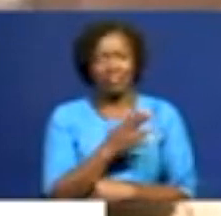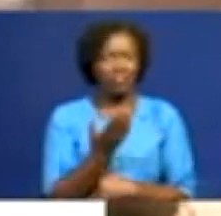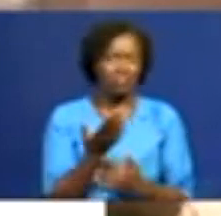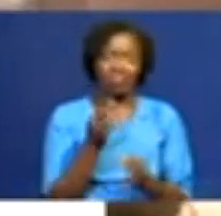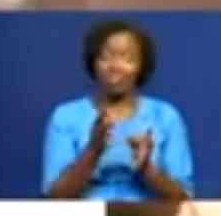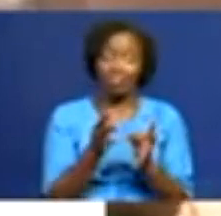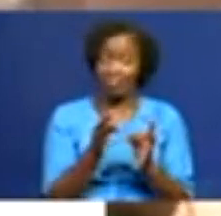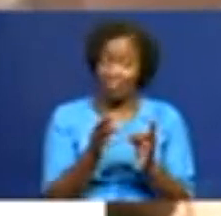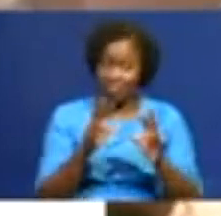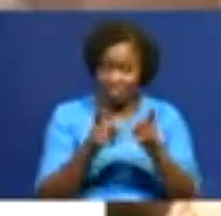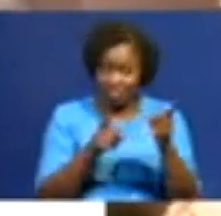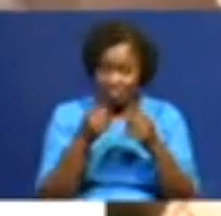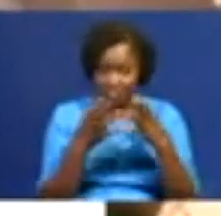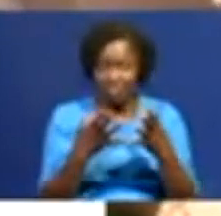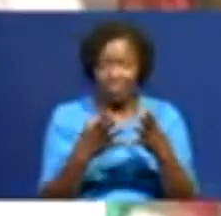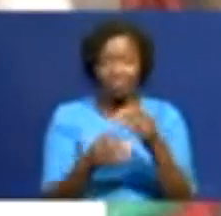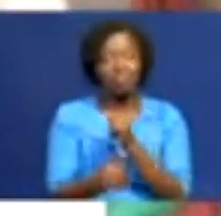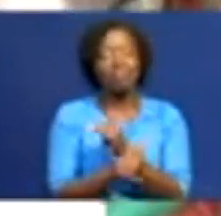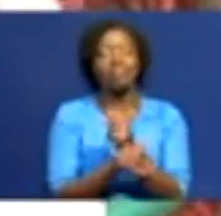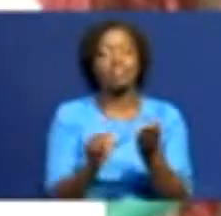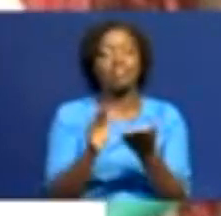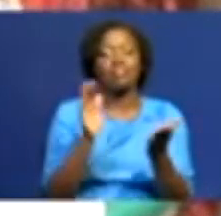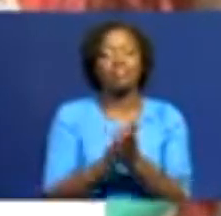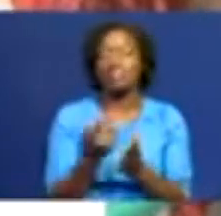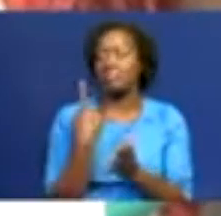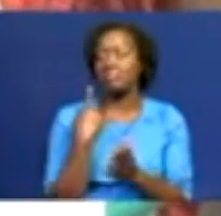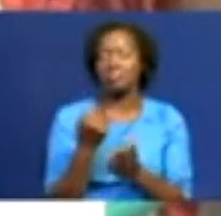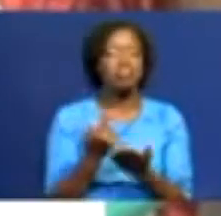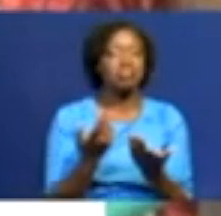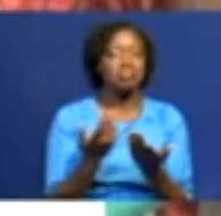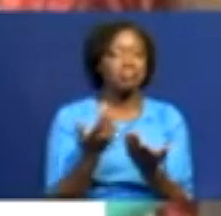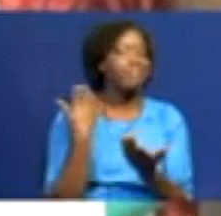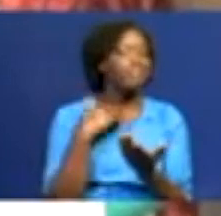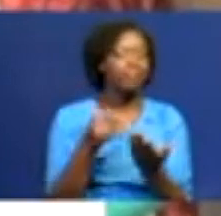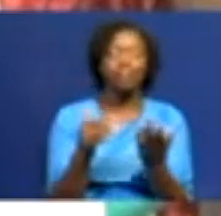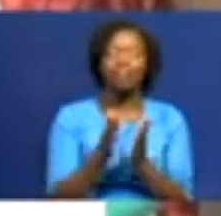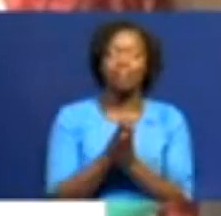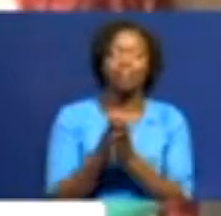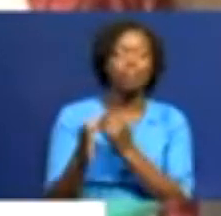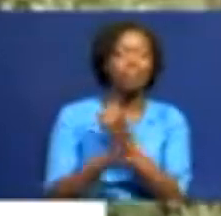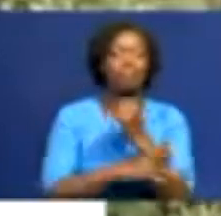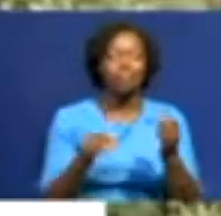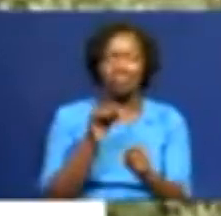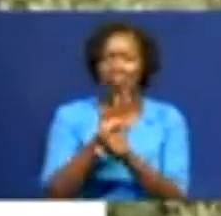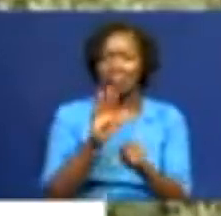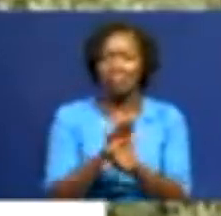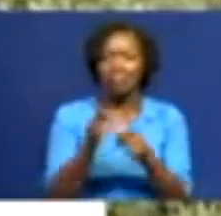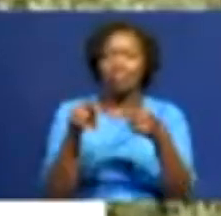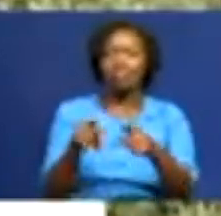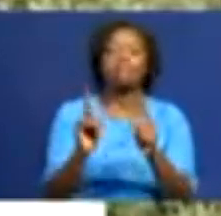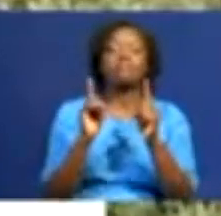left unchecked. Over the past weeks, incidents of theft and armed robberies have plagued the town, leading to a